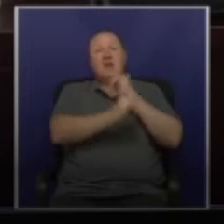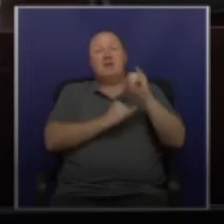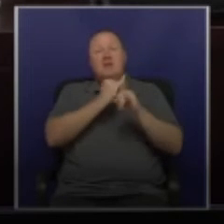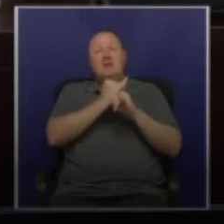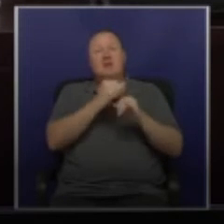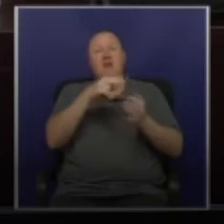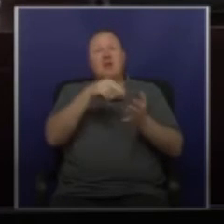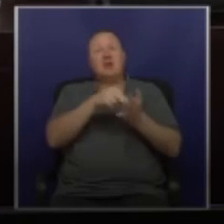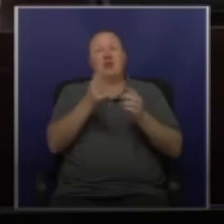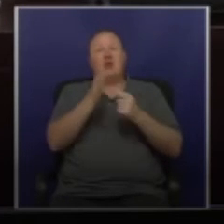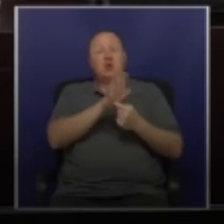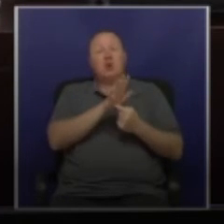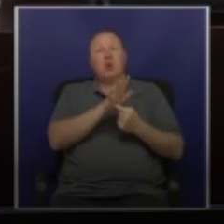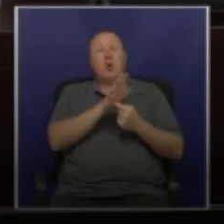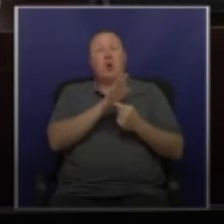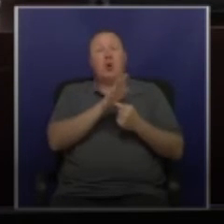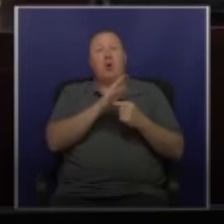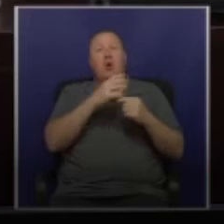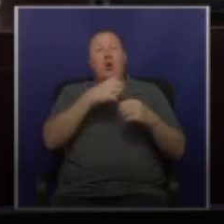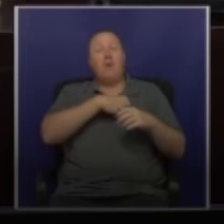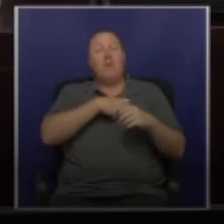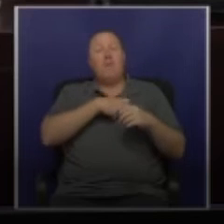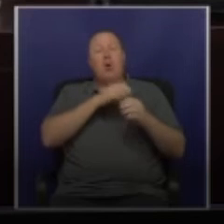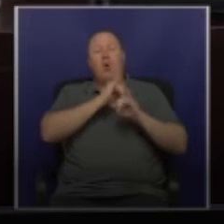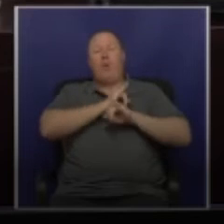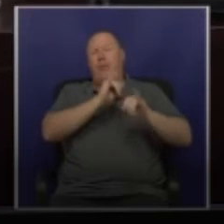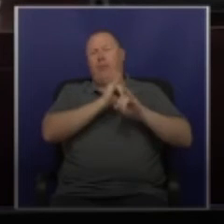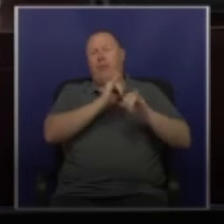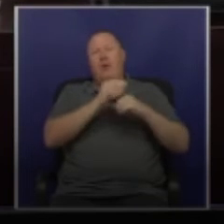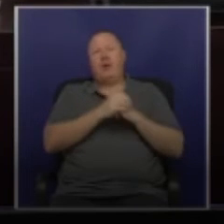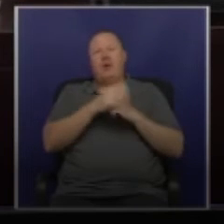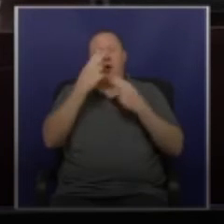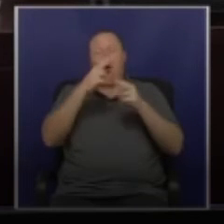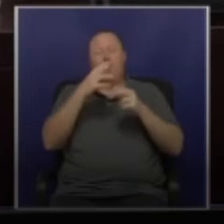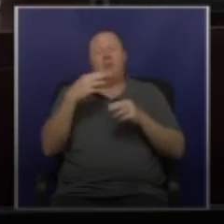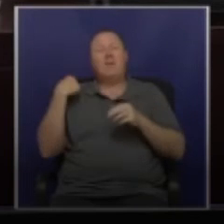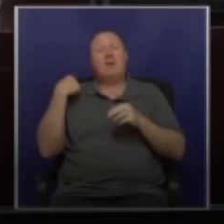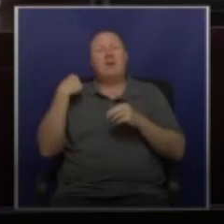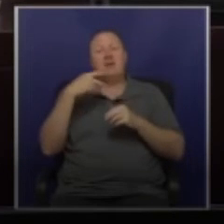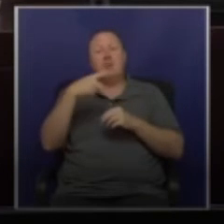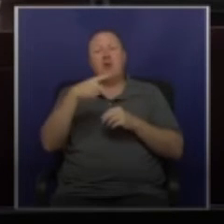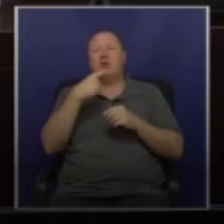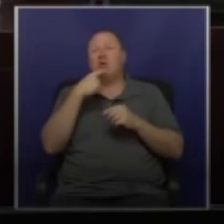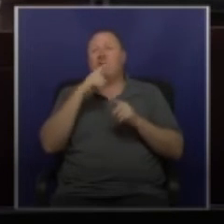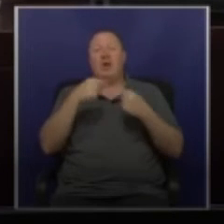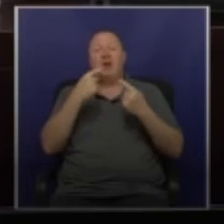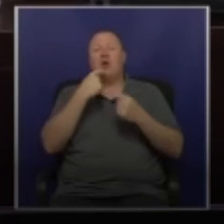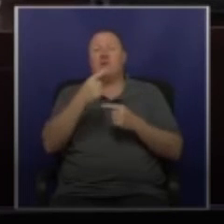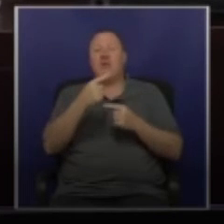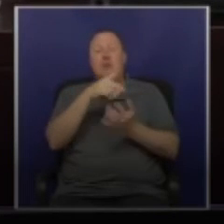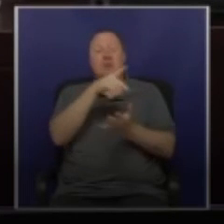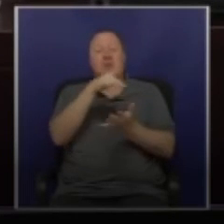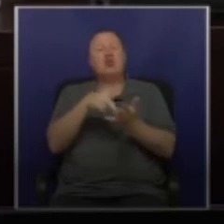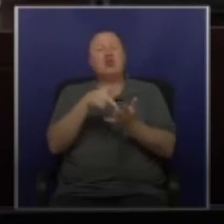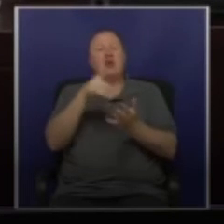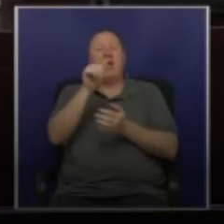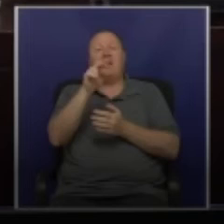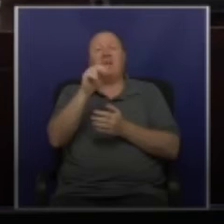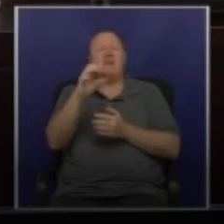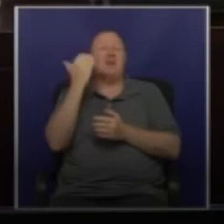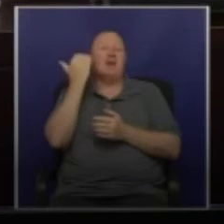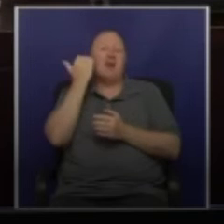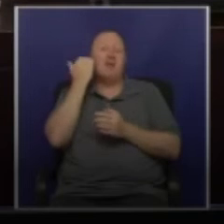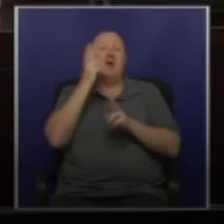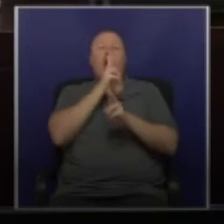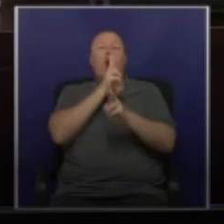and exposed their inherent moral bankruptcy. The Honourable Minister Pandor cannot stand at this podium and position the ANC government as an